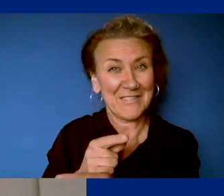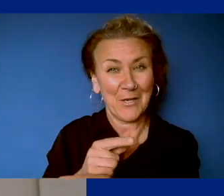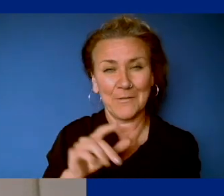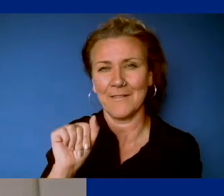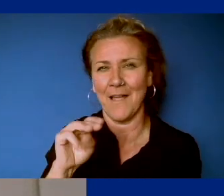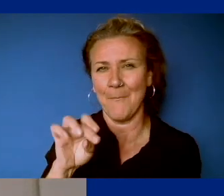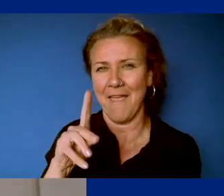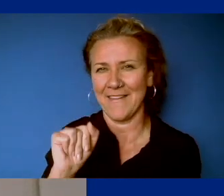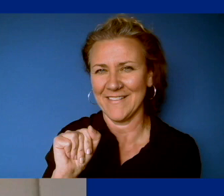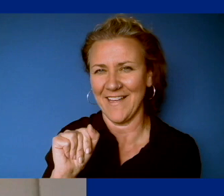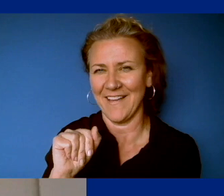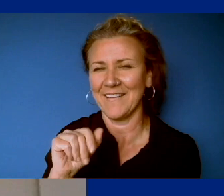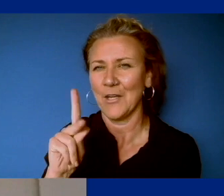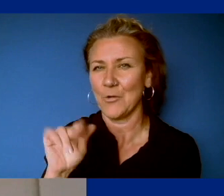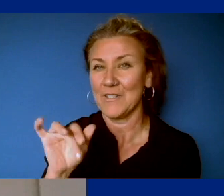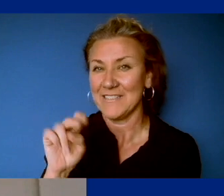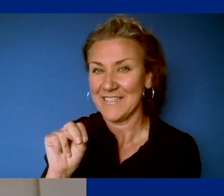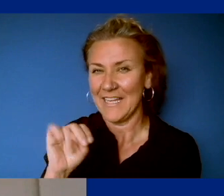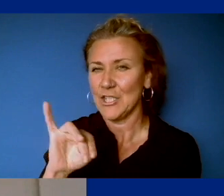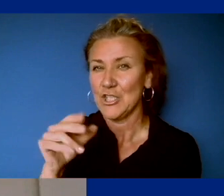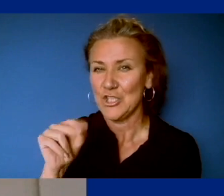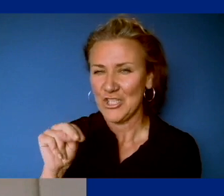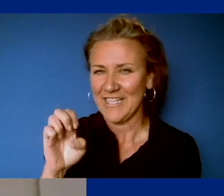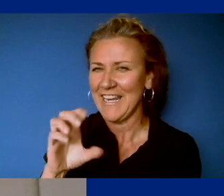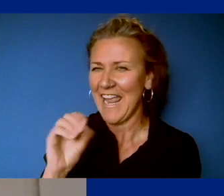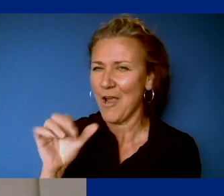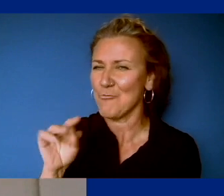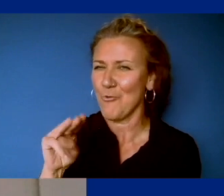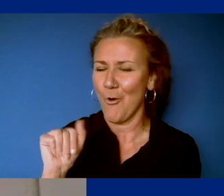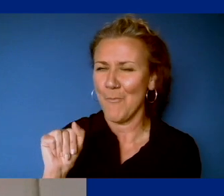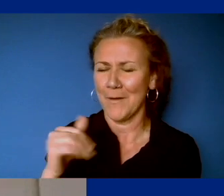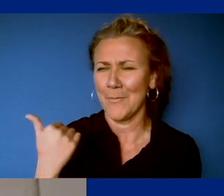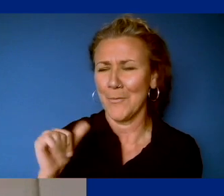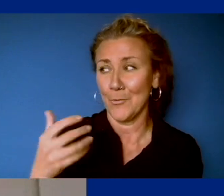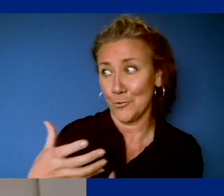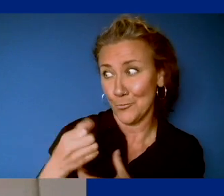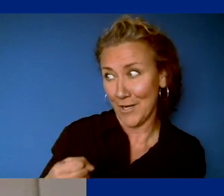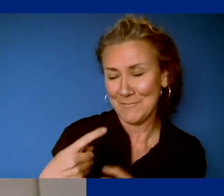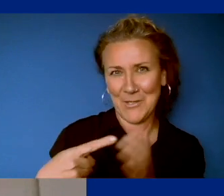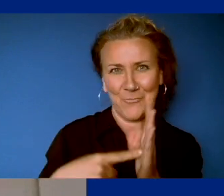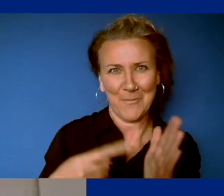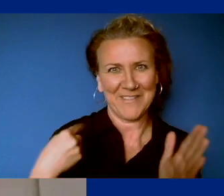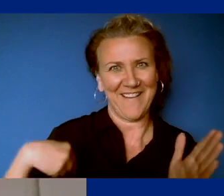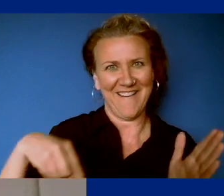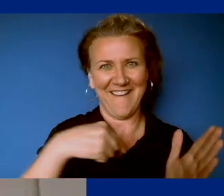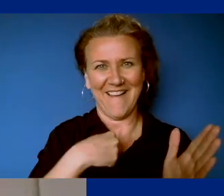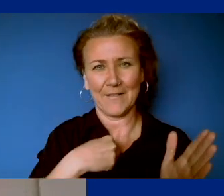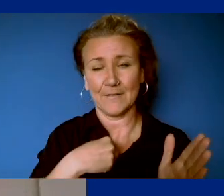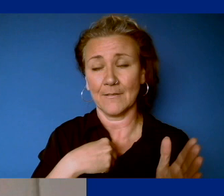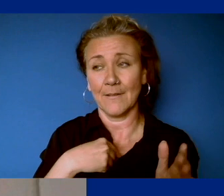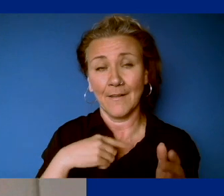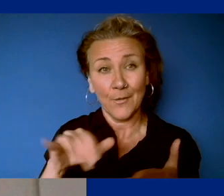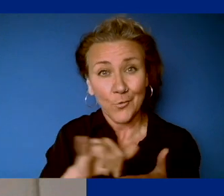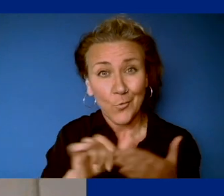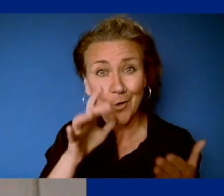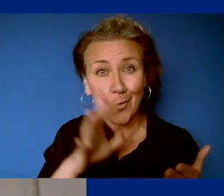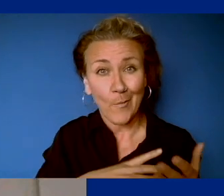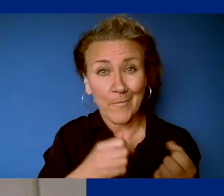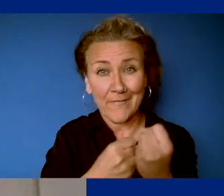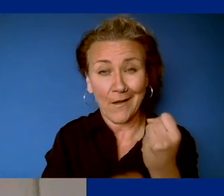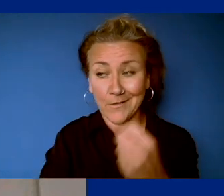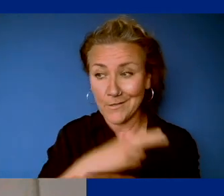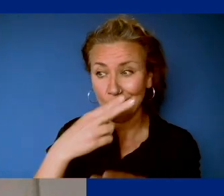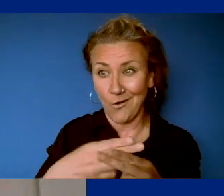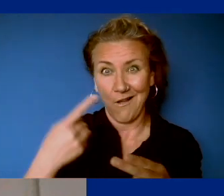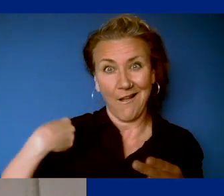and Roma, thank you so much for entrusting me with this. To have such an esteemed organization as the New York Women's Foundation call the